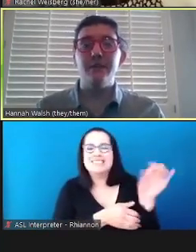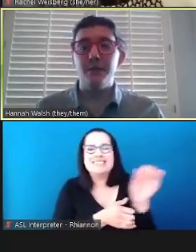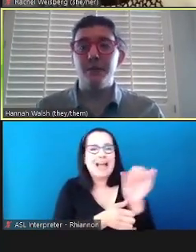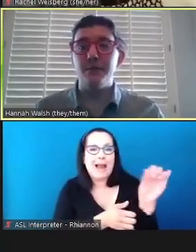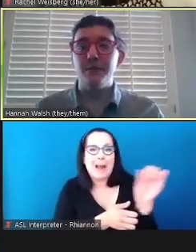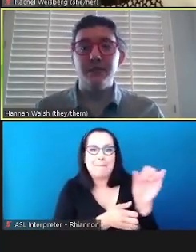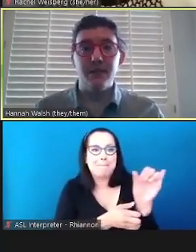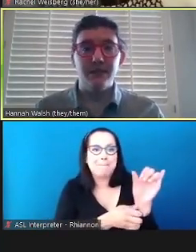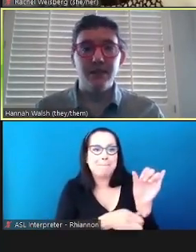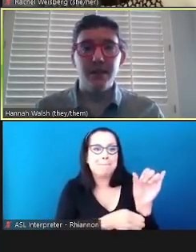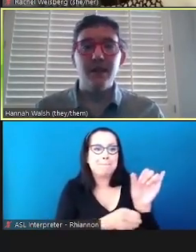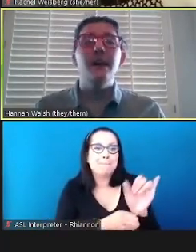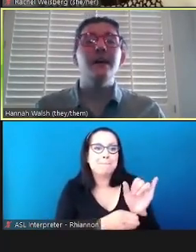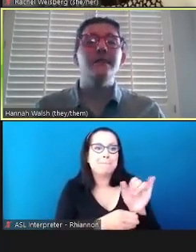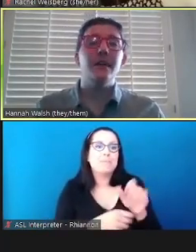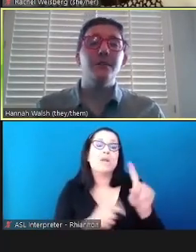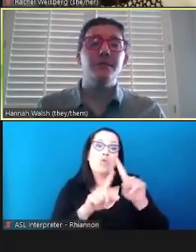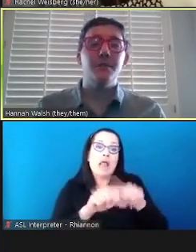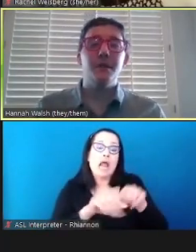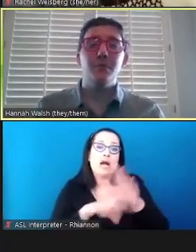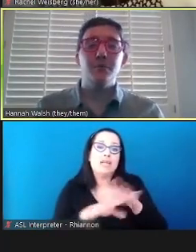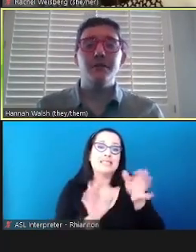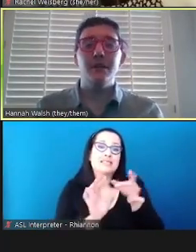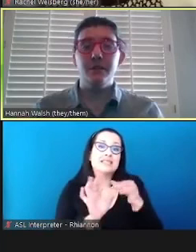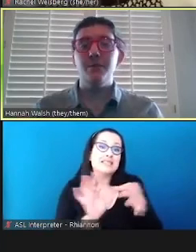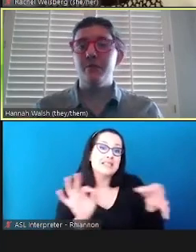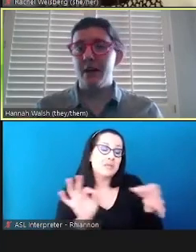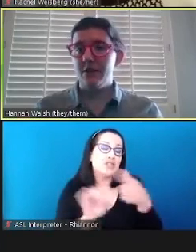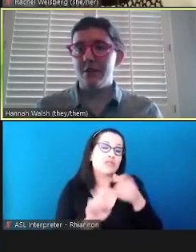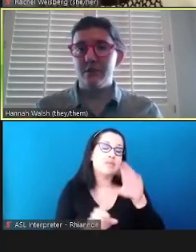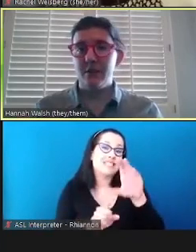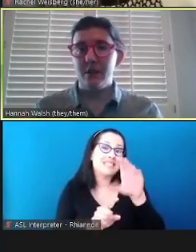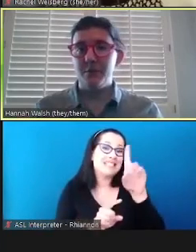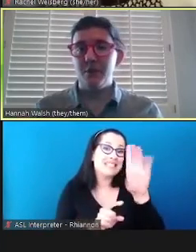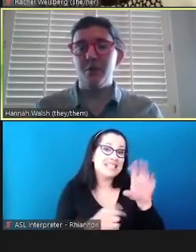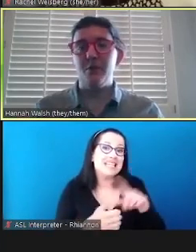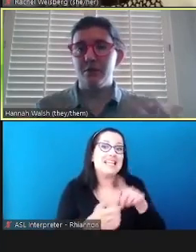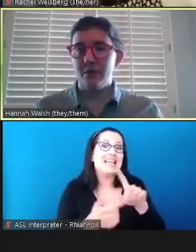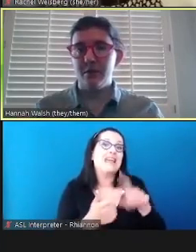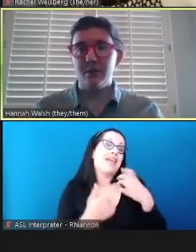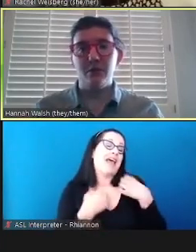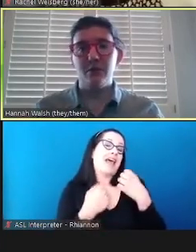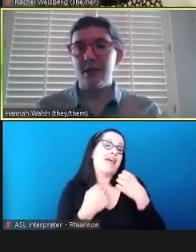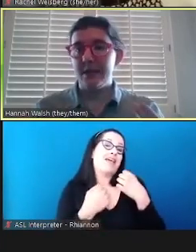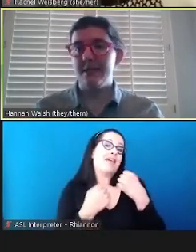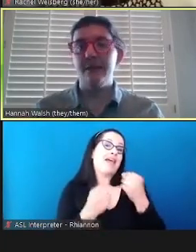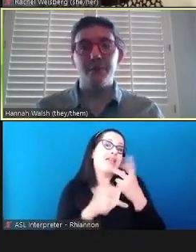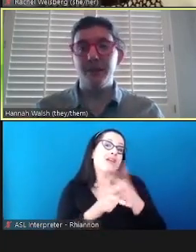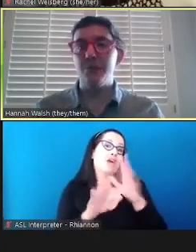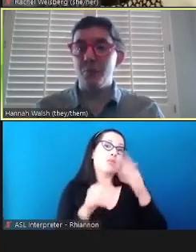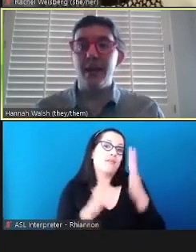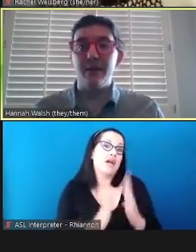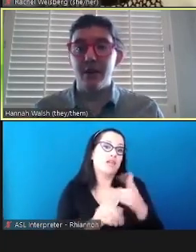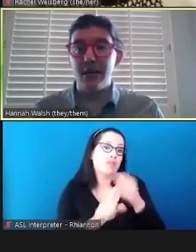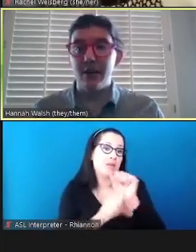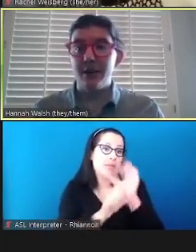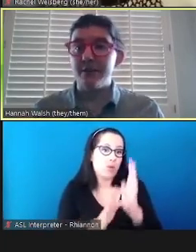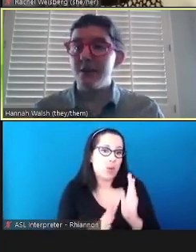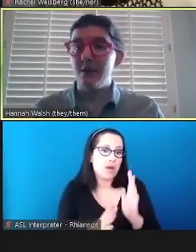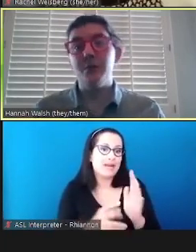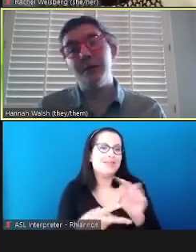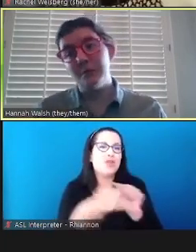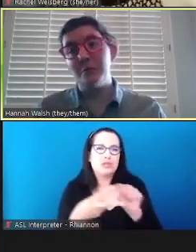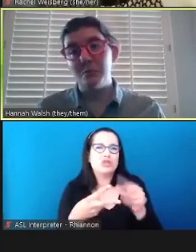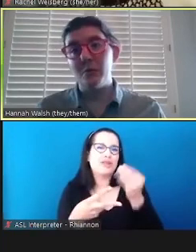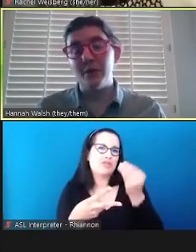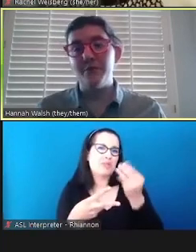rely on statements from the CDC and statements from the employees' healthcare providers. Those are that's the information we have right now. And that's